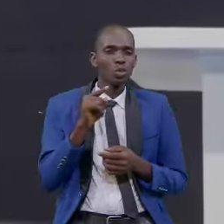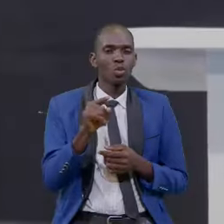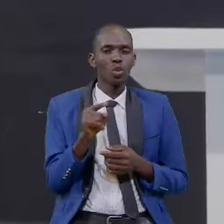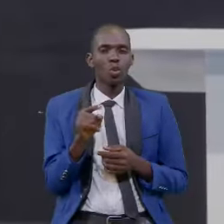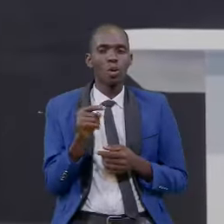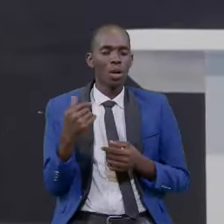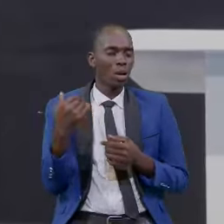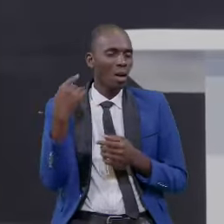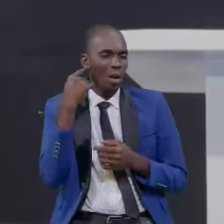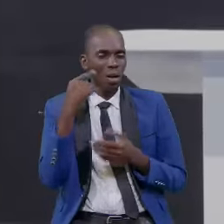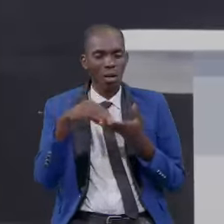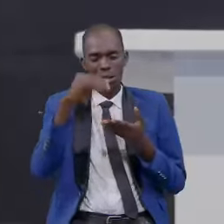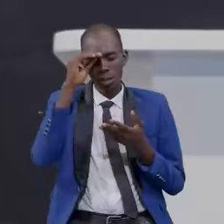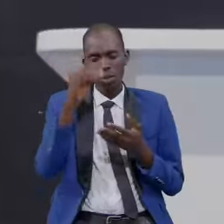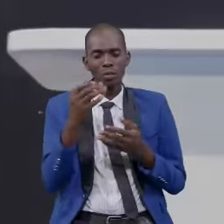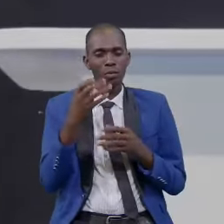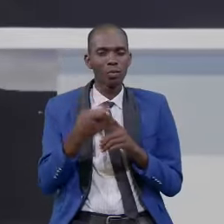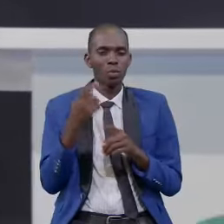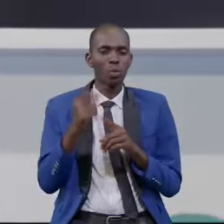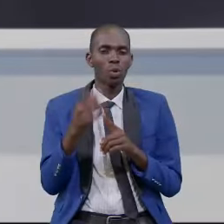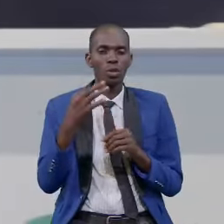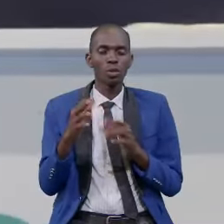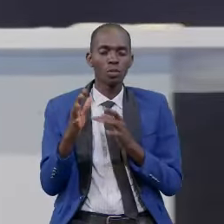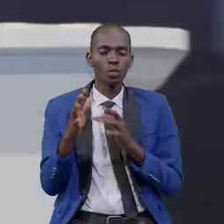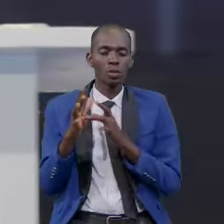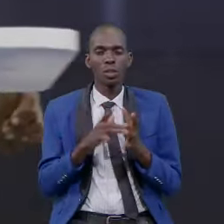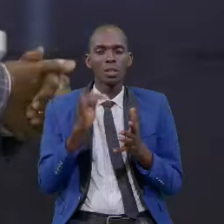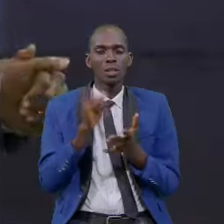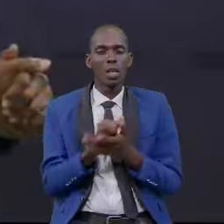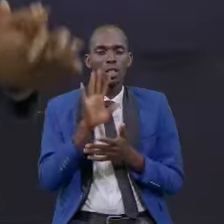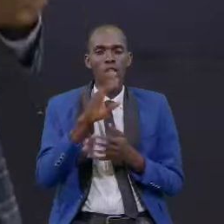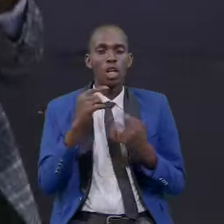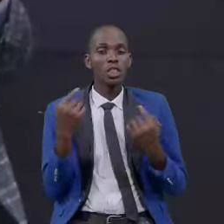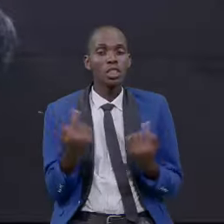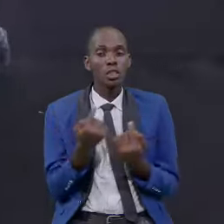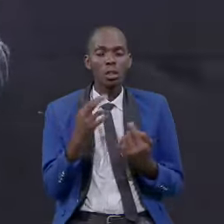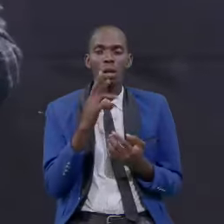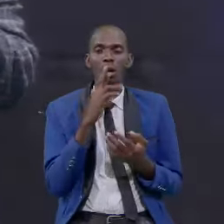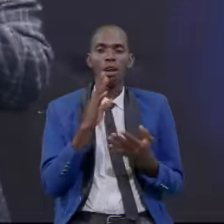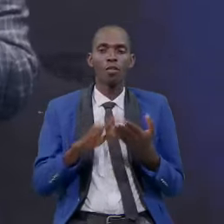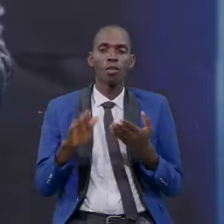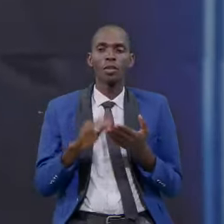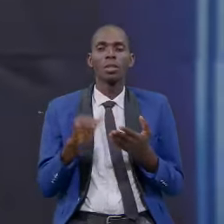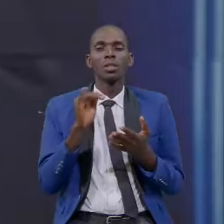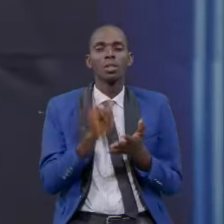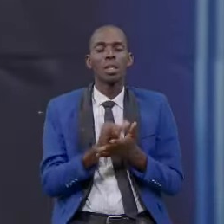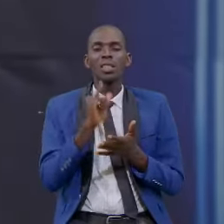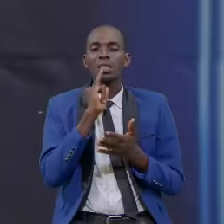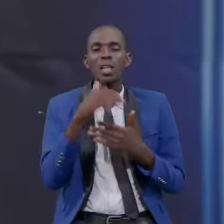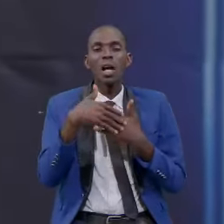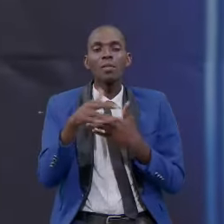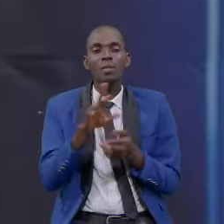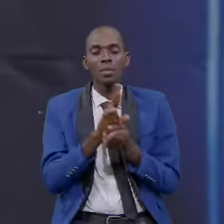of Jesus for it, that your sins are forgiven. That's after repentance. If